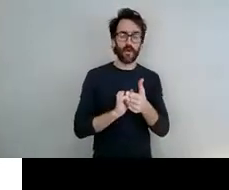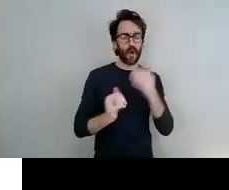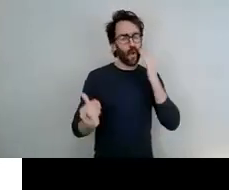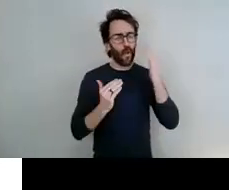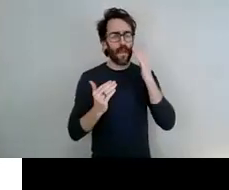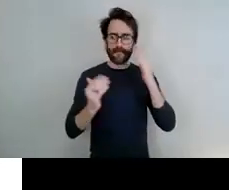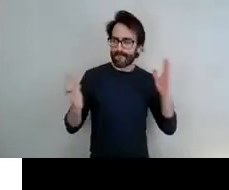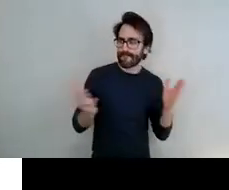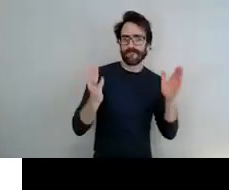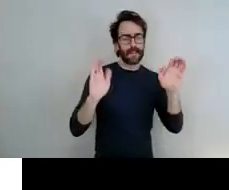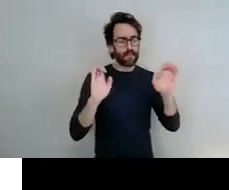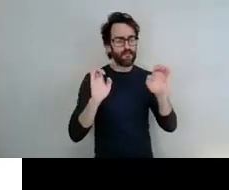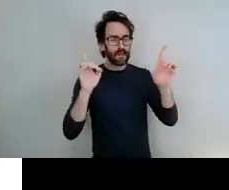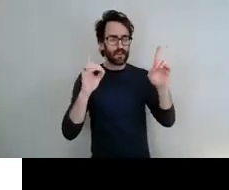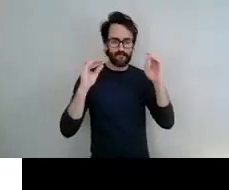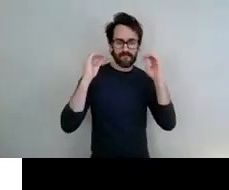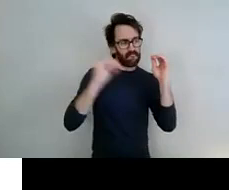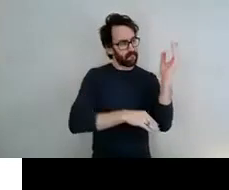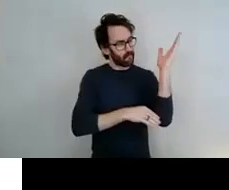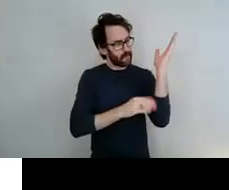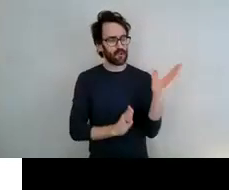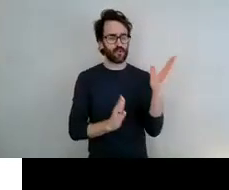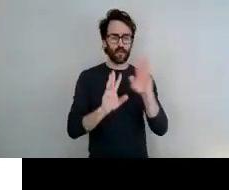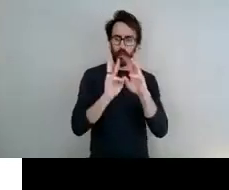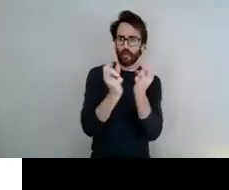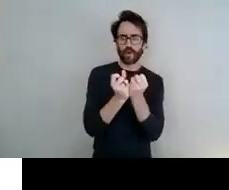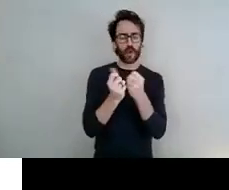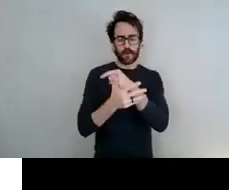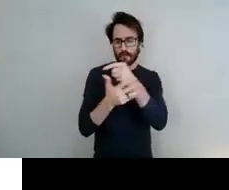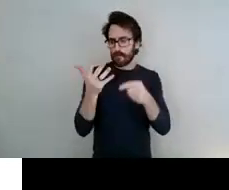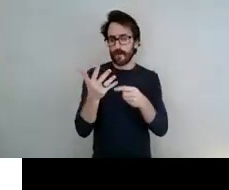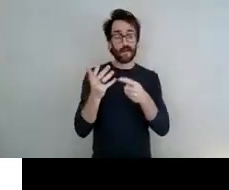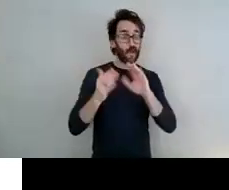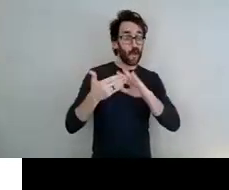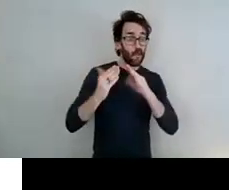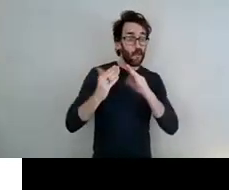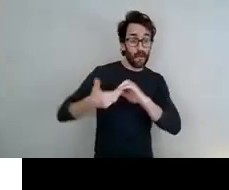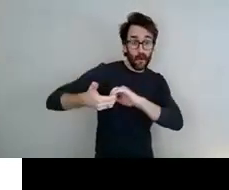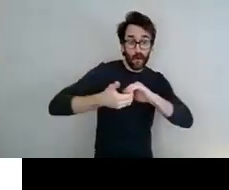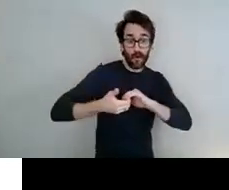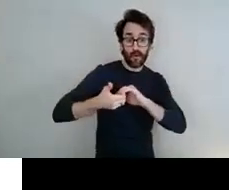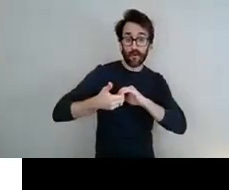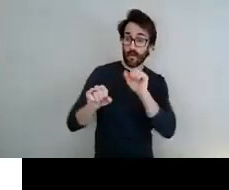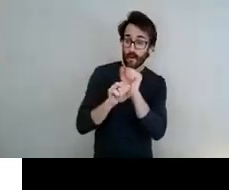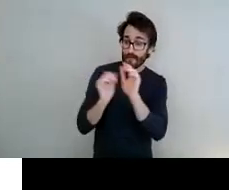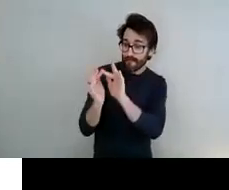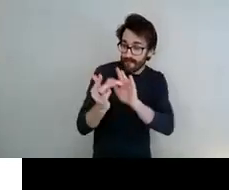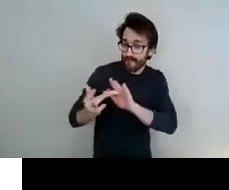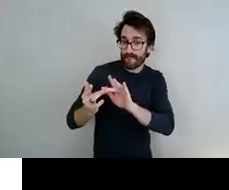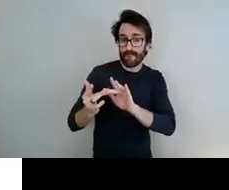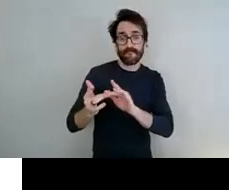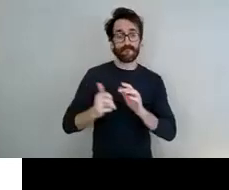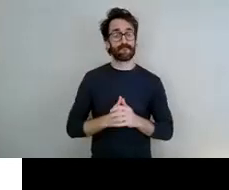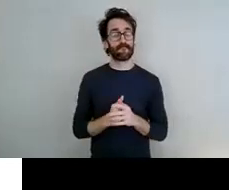such as the sessions today, doing outreach with our community partners to assist in that service coordination